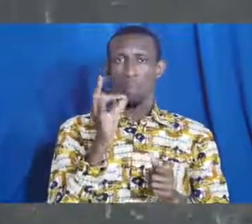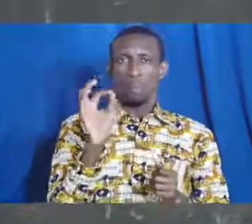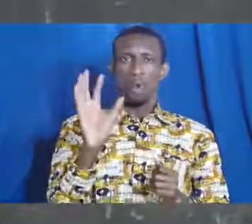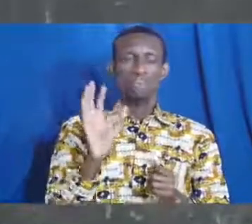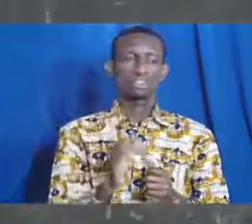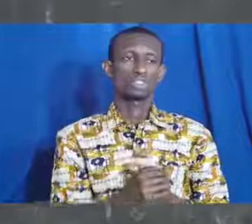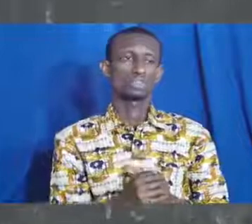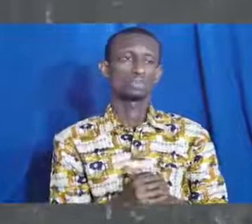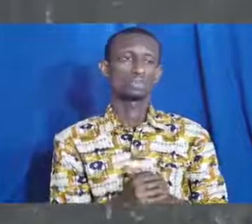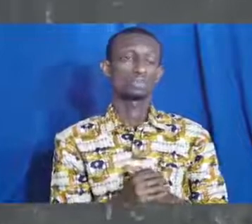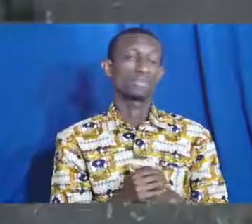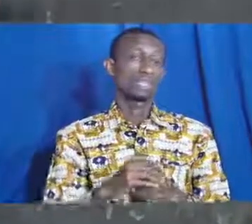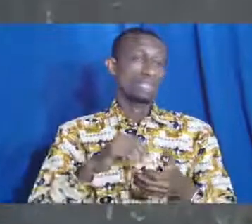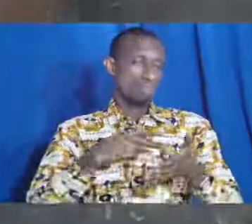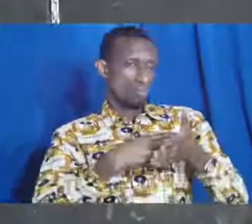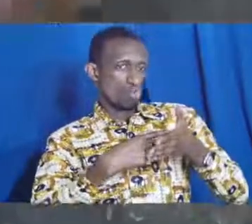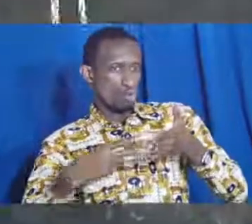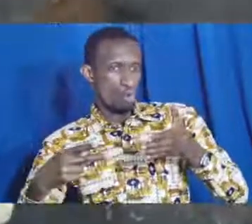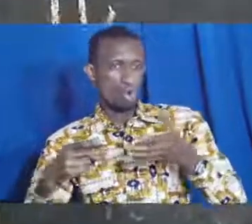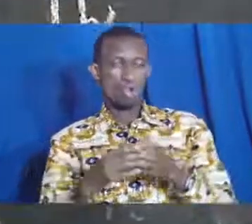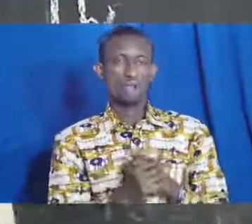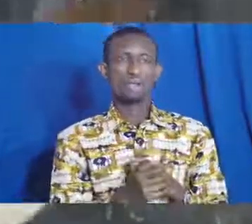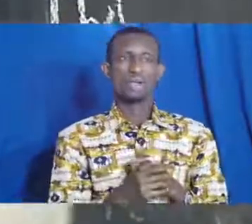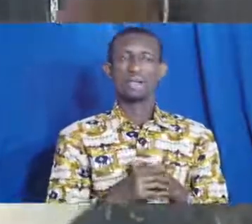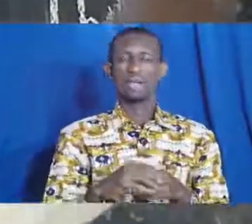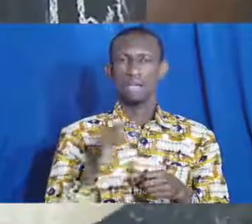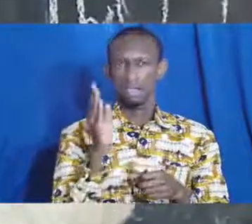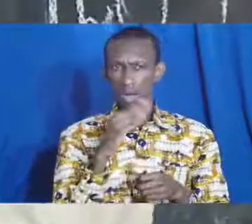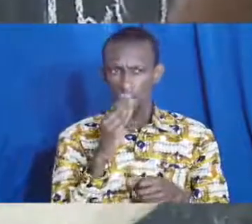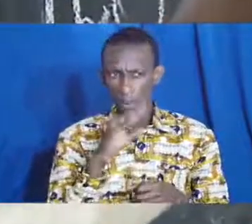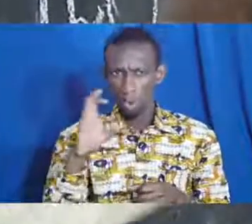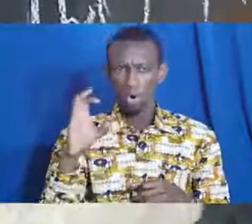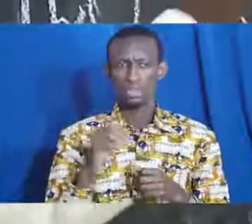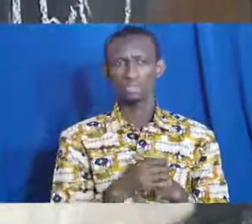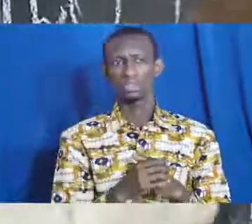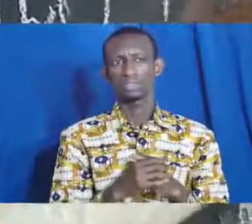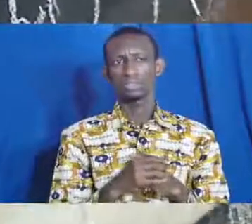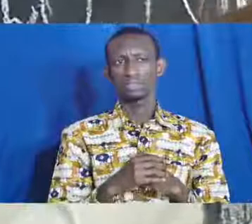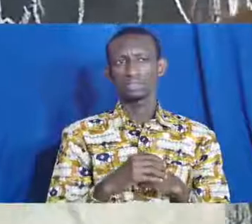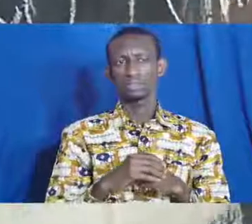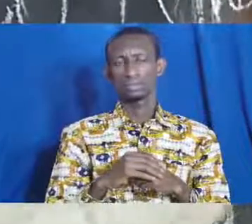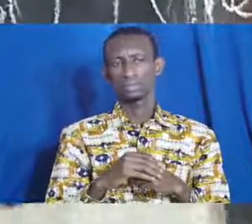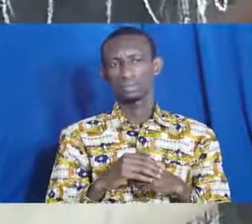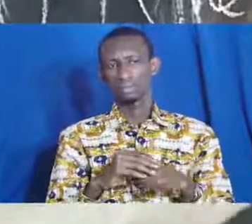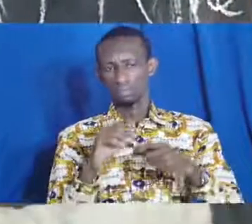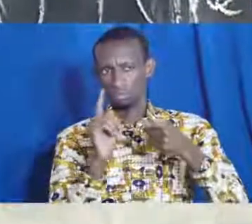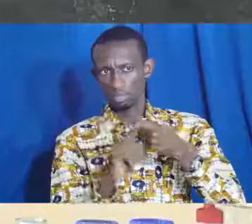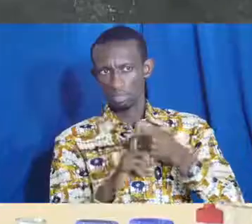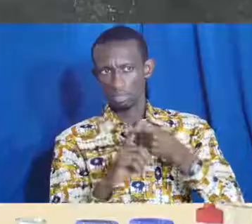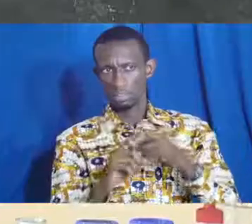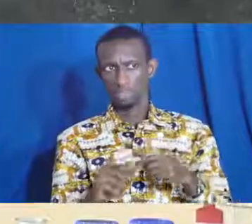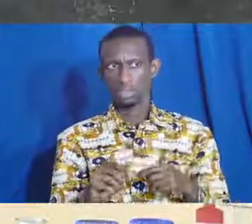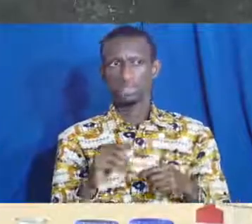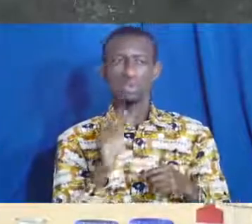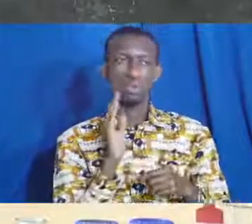it produces carbon dioxide and water plus the energy. That